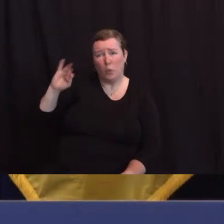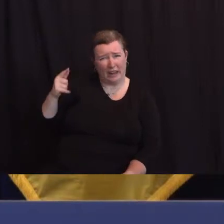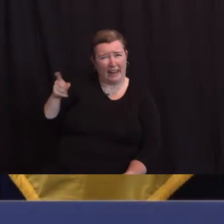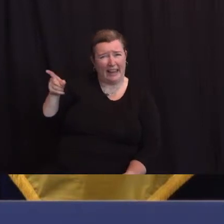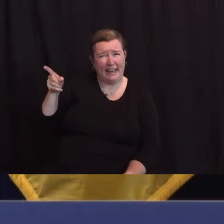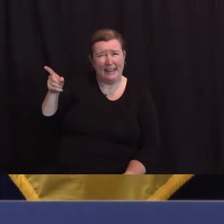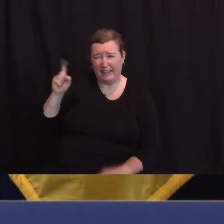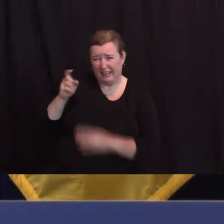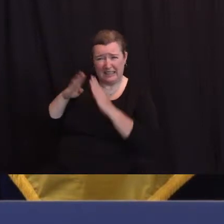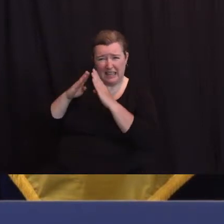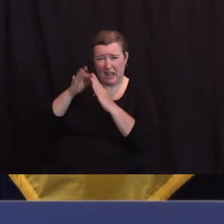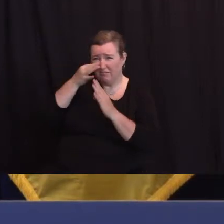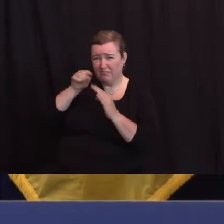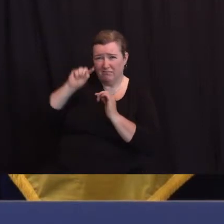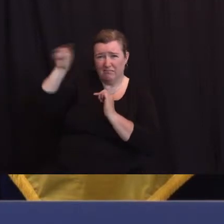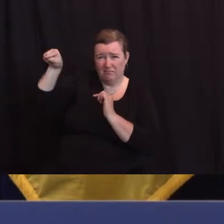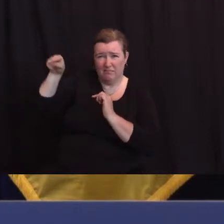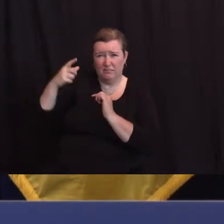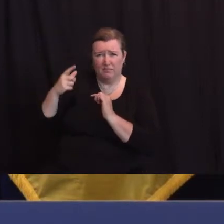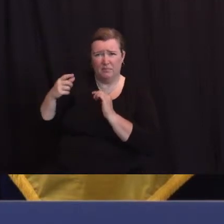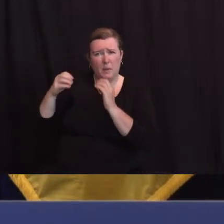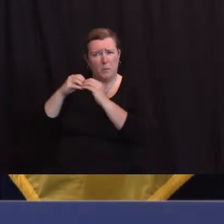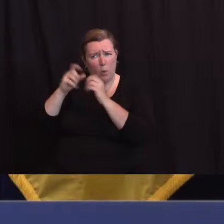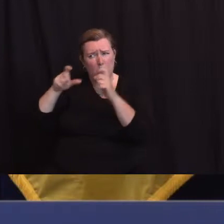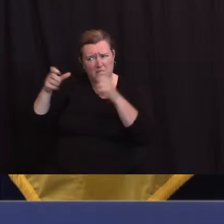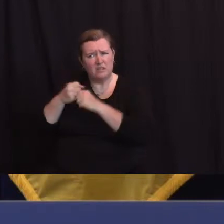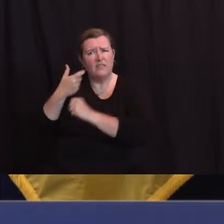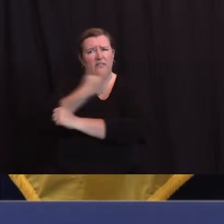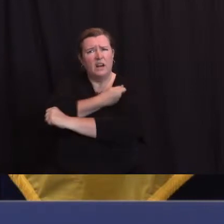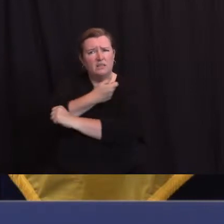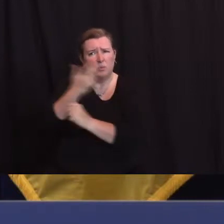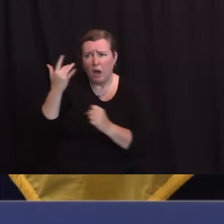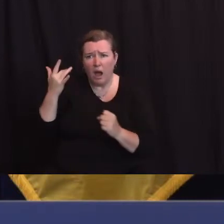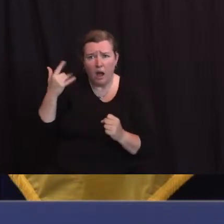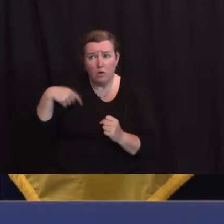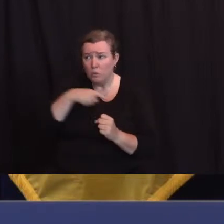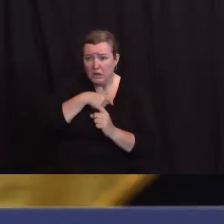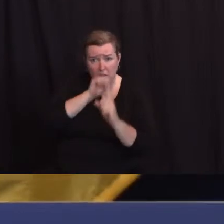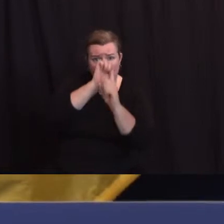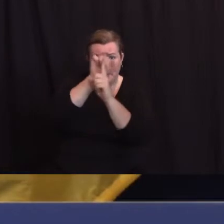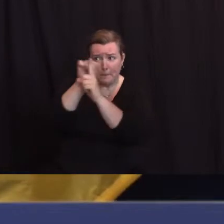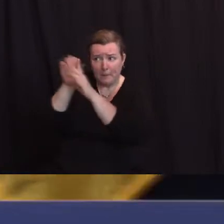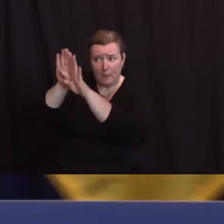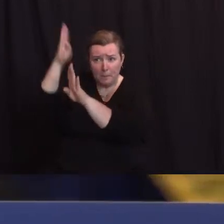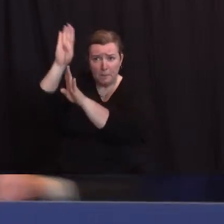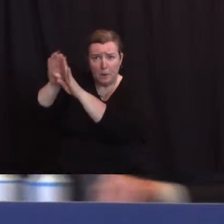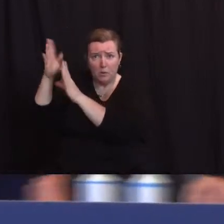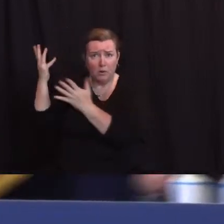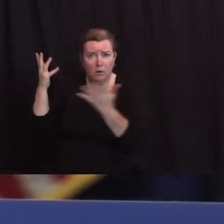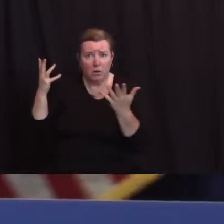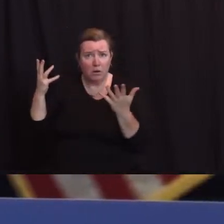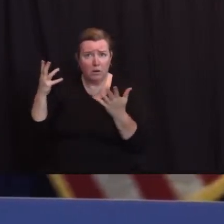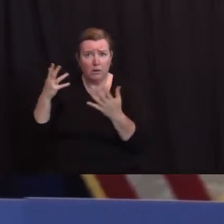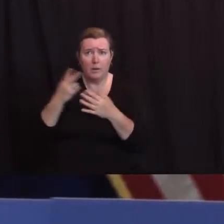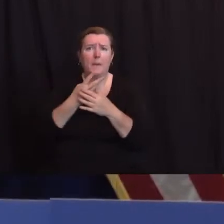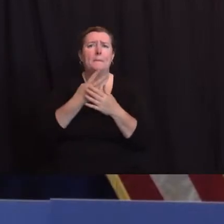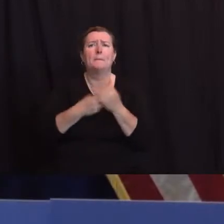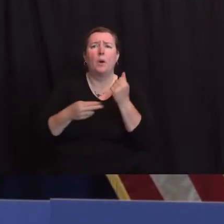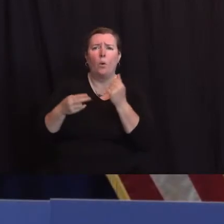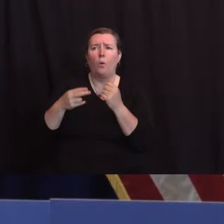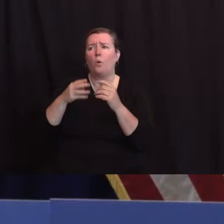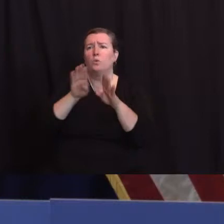nice positive uptick? Is it the door-to-door activity? Is it a combination of I think it's a combination of door-to-door,